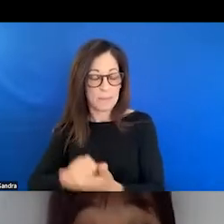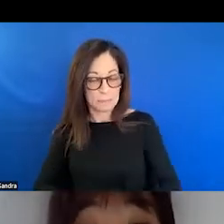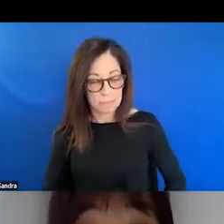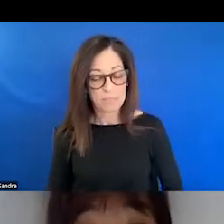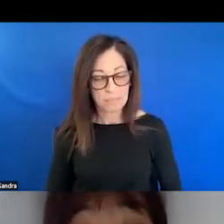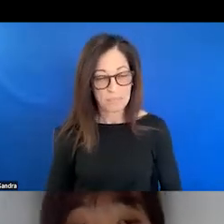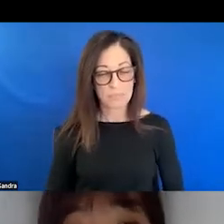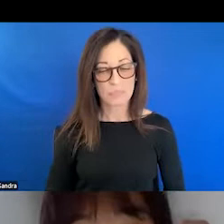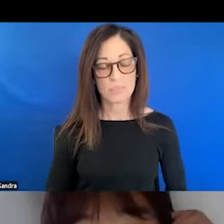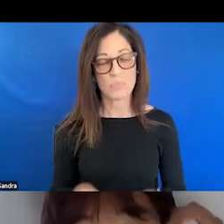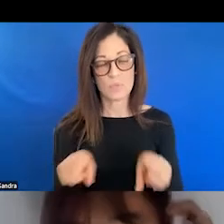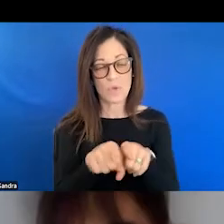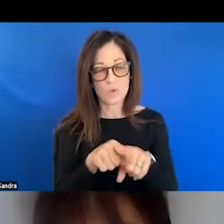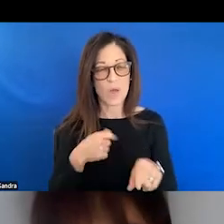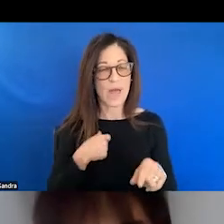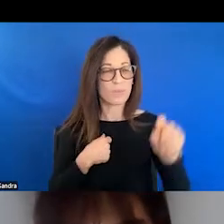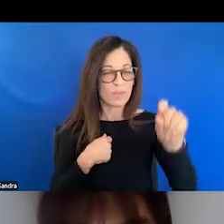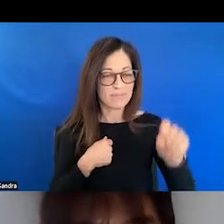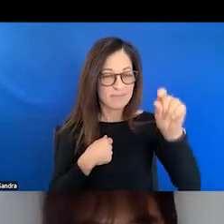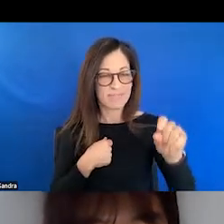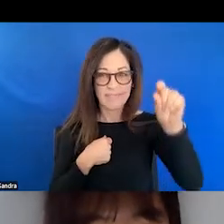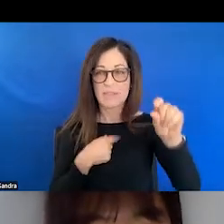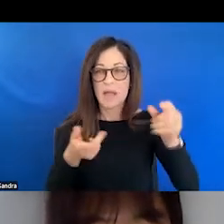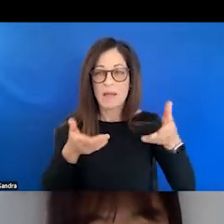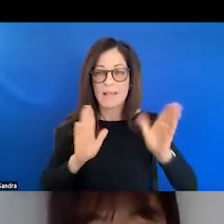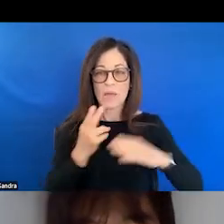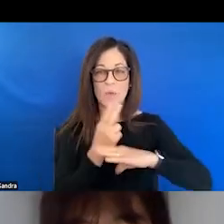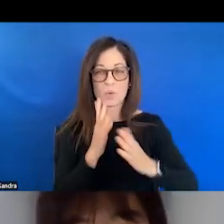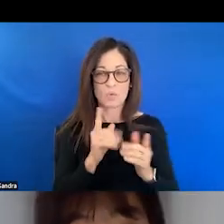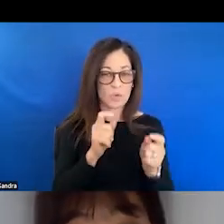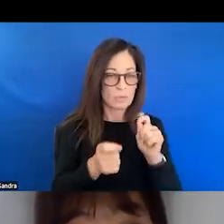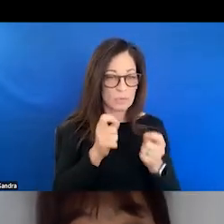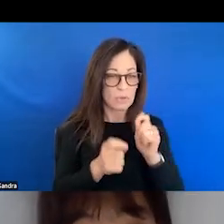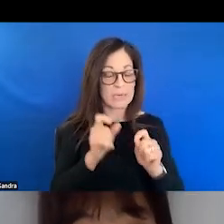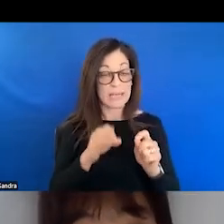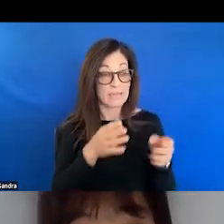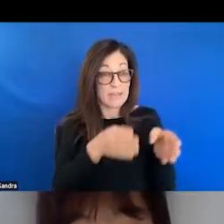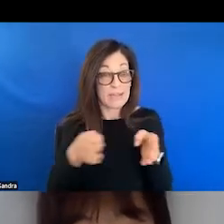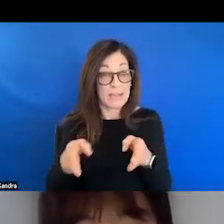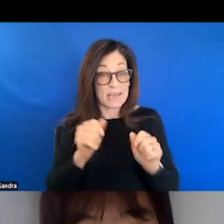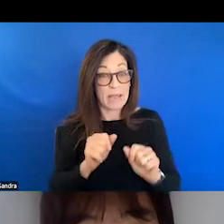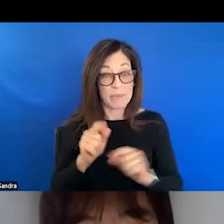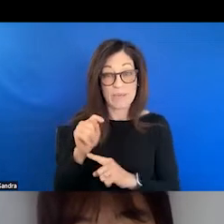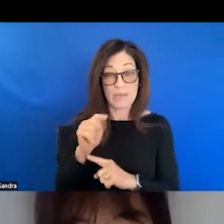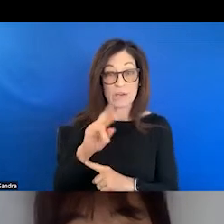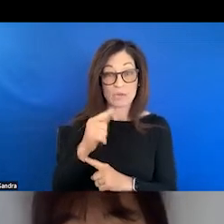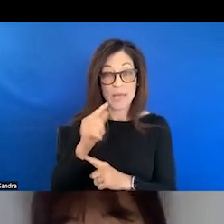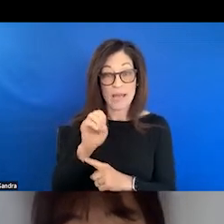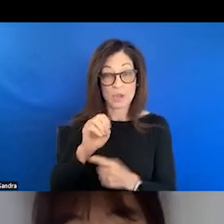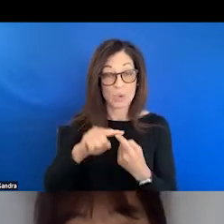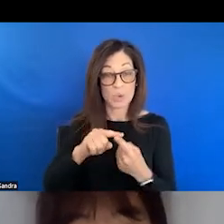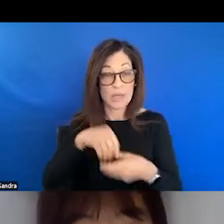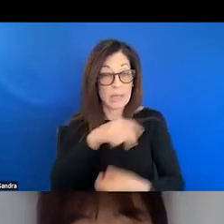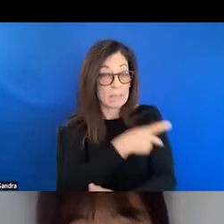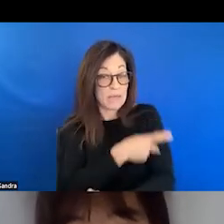And then we also have a toggle that can let user choose whether individuals can be triaged to inpatient directly